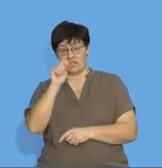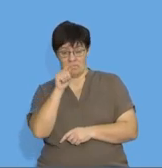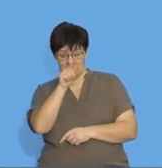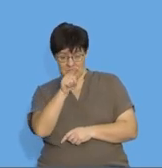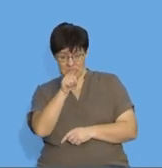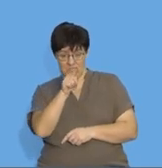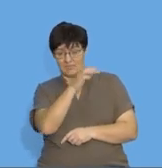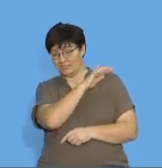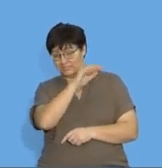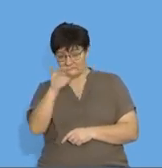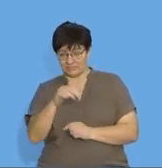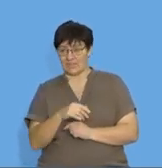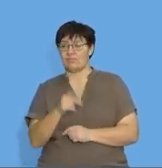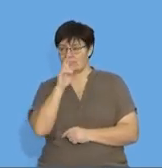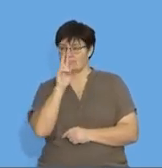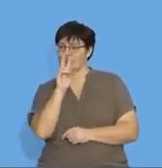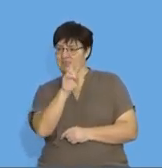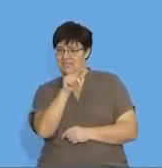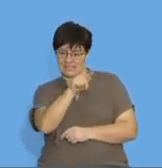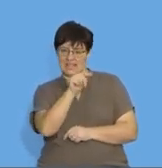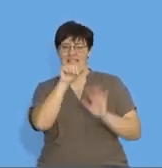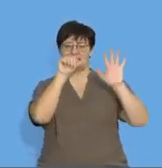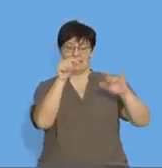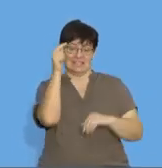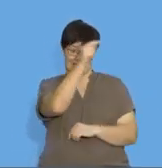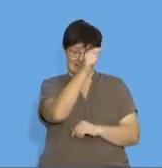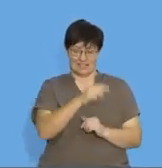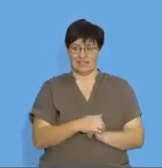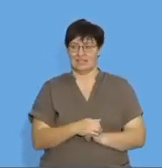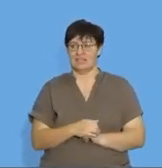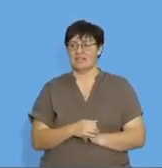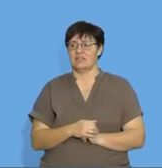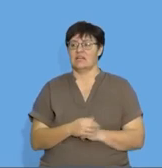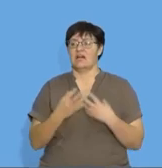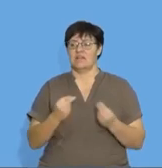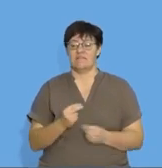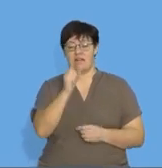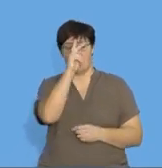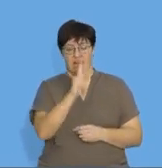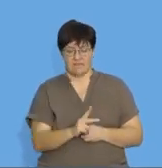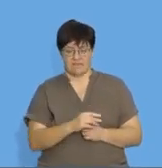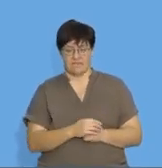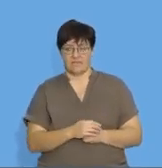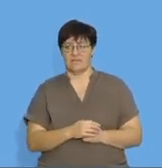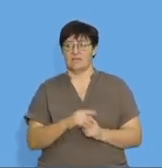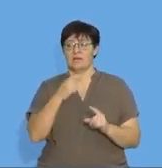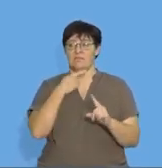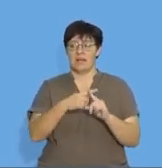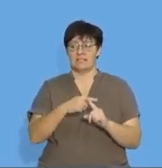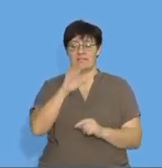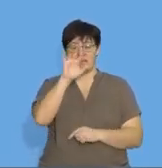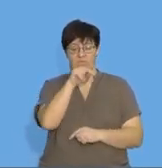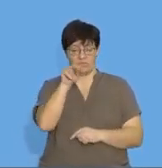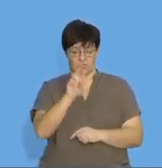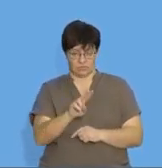of the entire sequence, which we can see in this case is 6. So I'm going to have a half plus 5 over